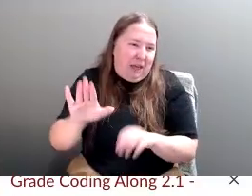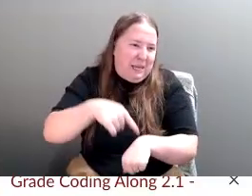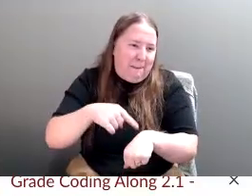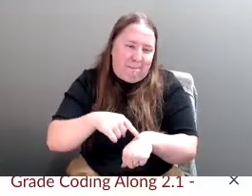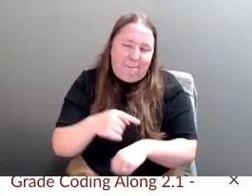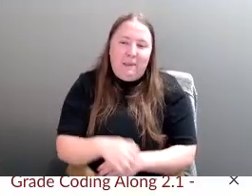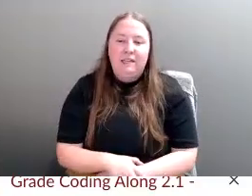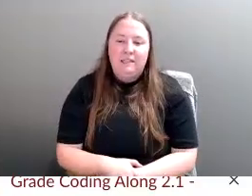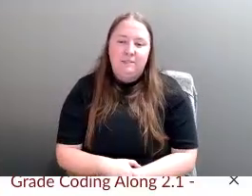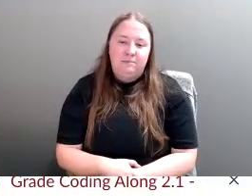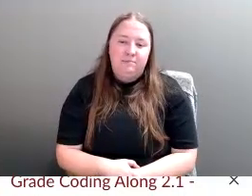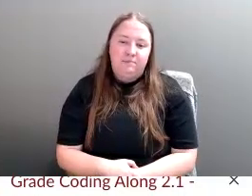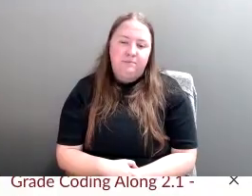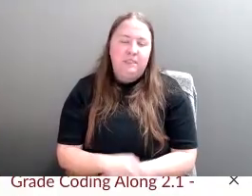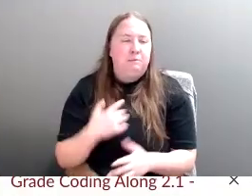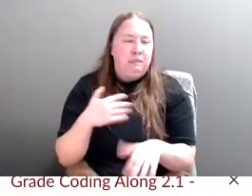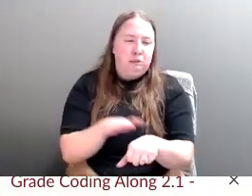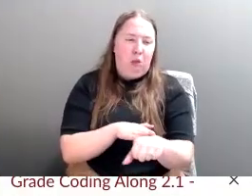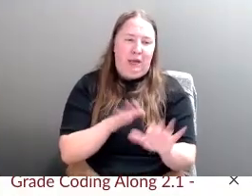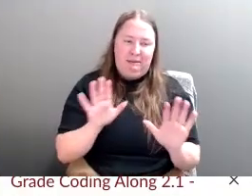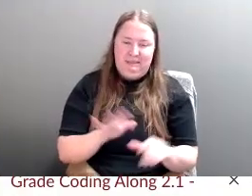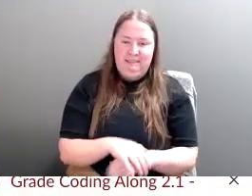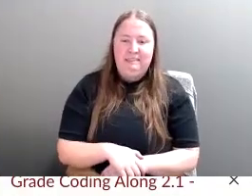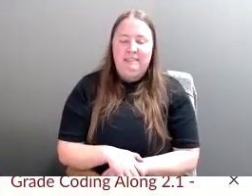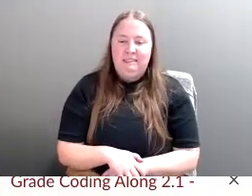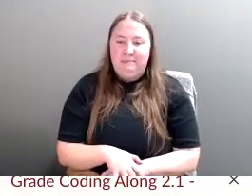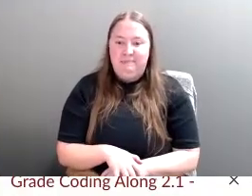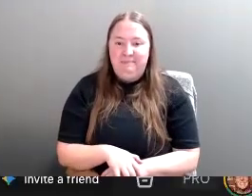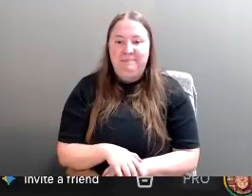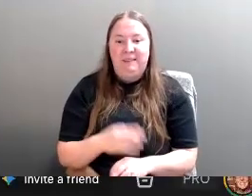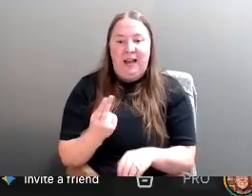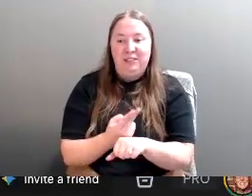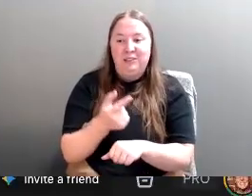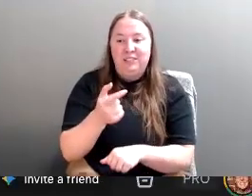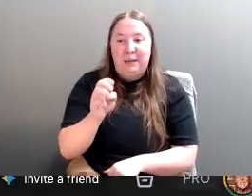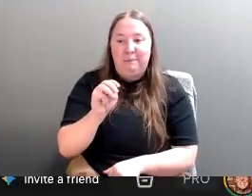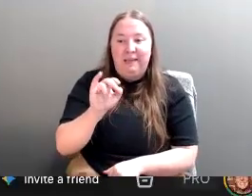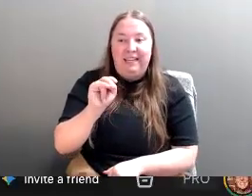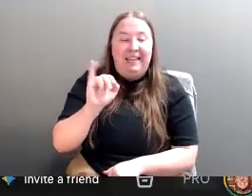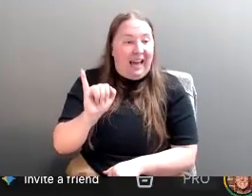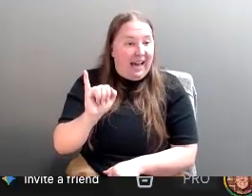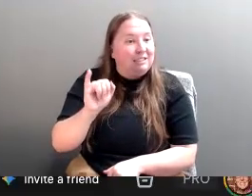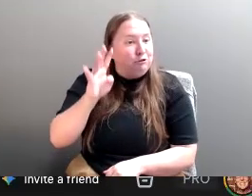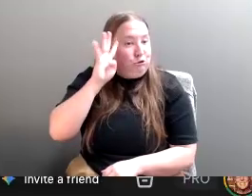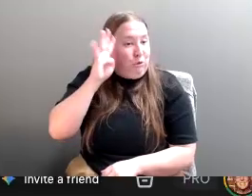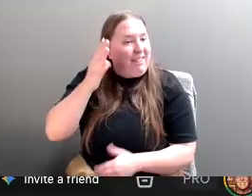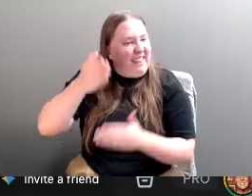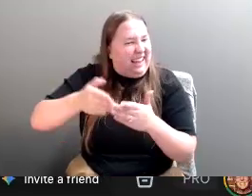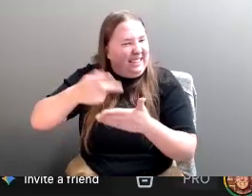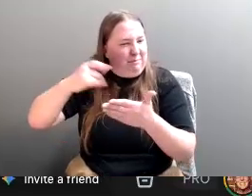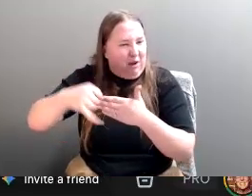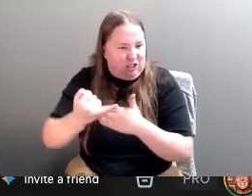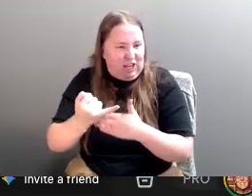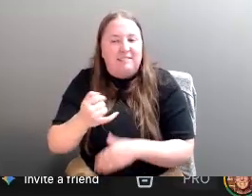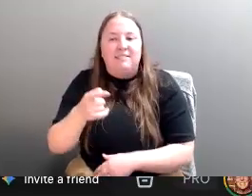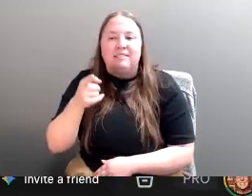case, so let me slow down. Okay, so I used Gemini to first create that ending project. And then